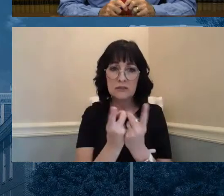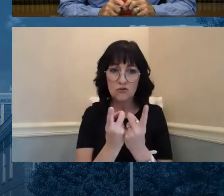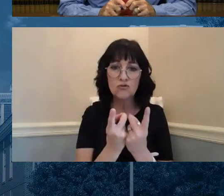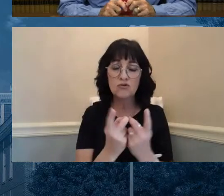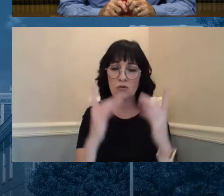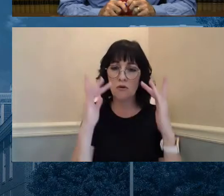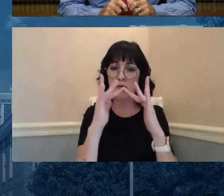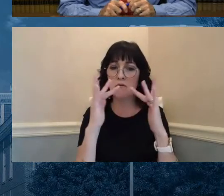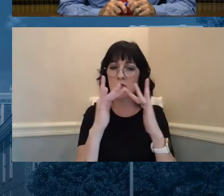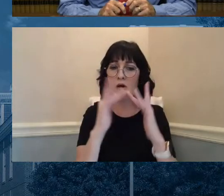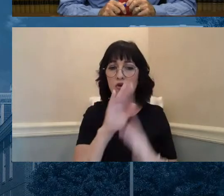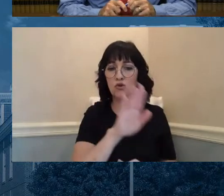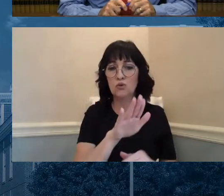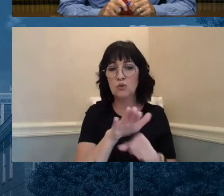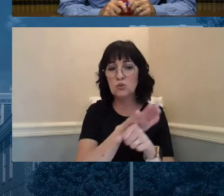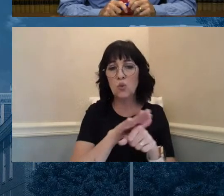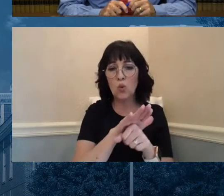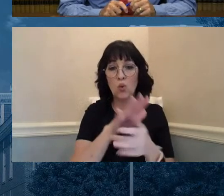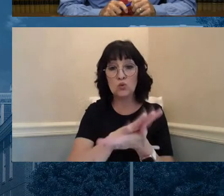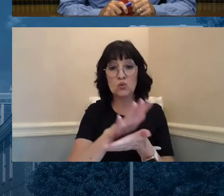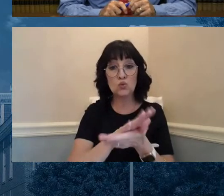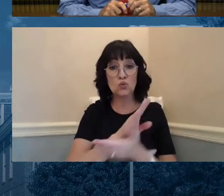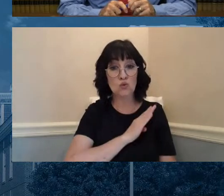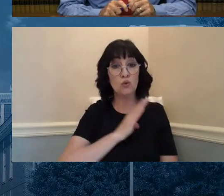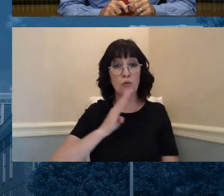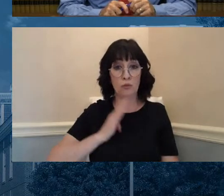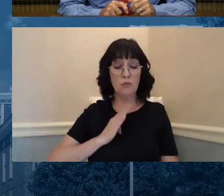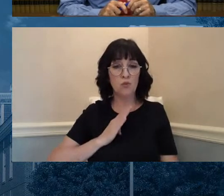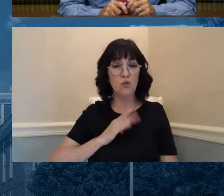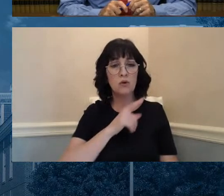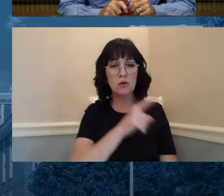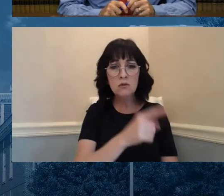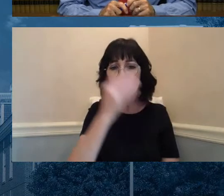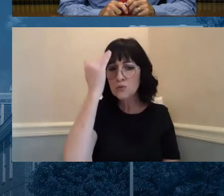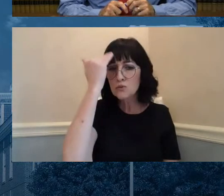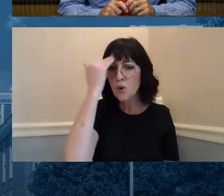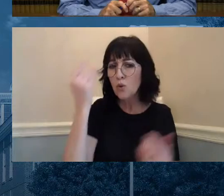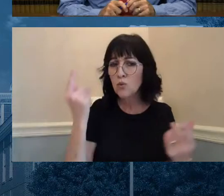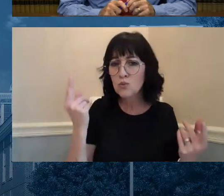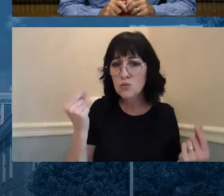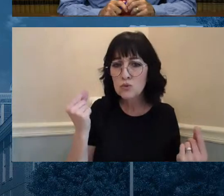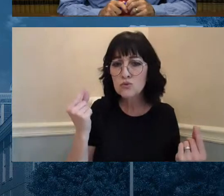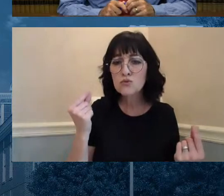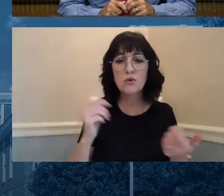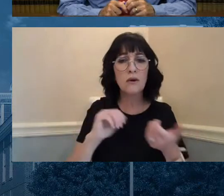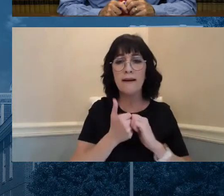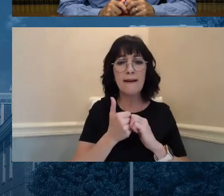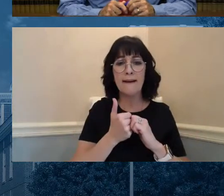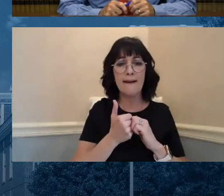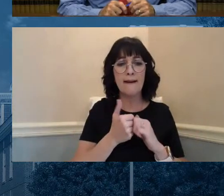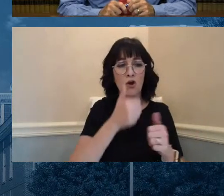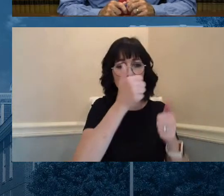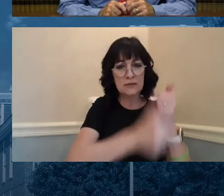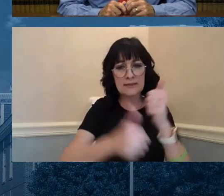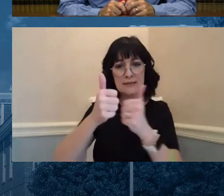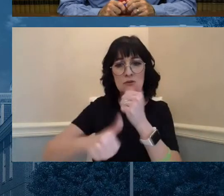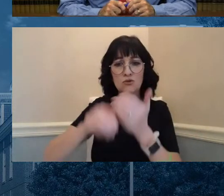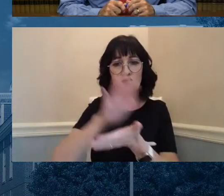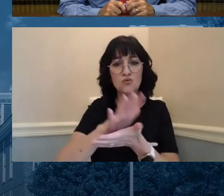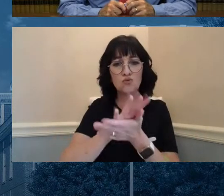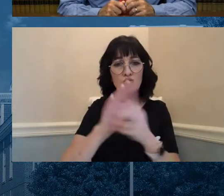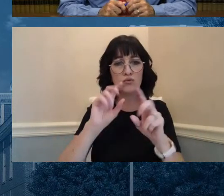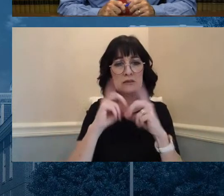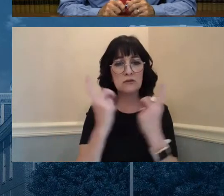your local school board to know what's going on and how each district is going to respond. We've been talking